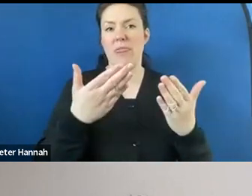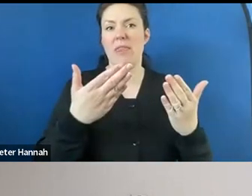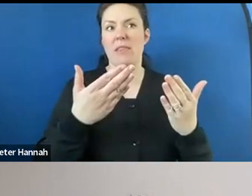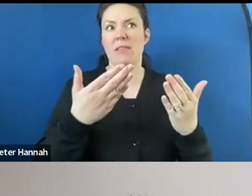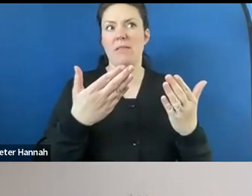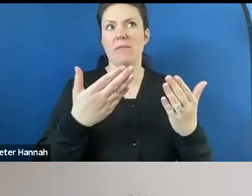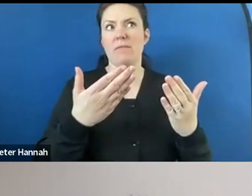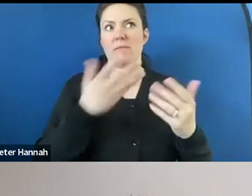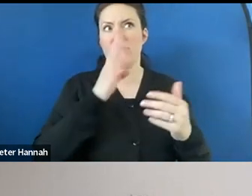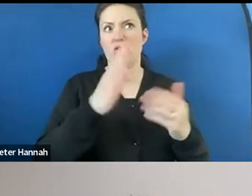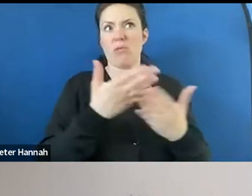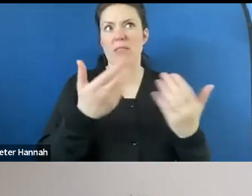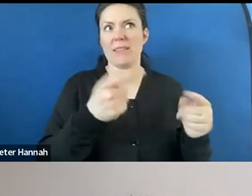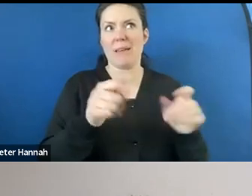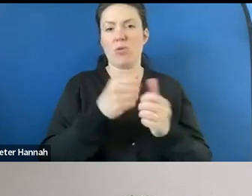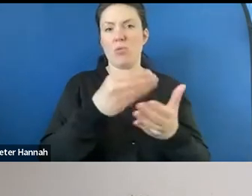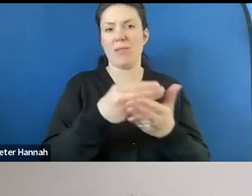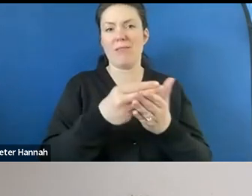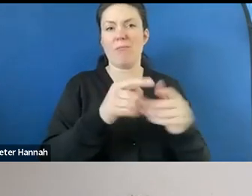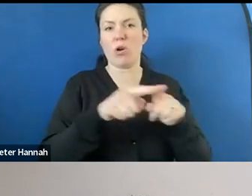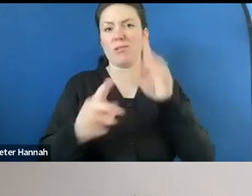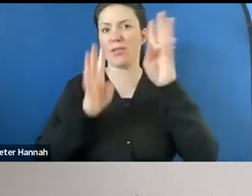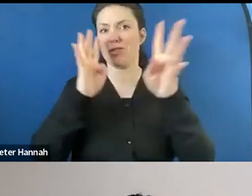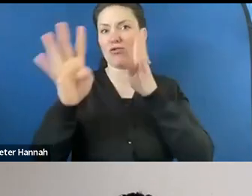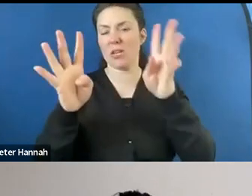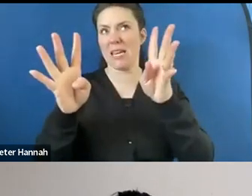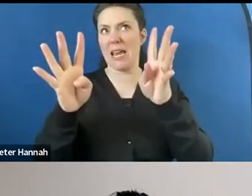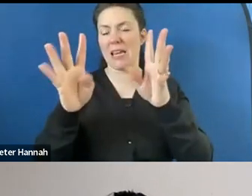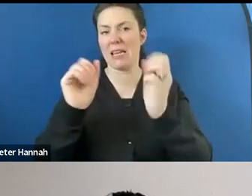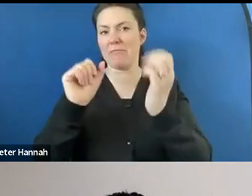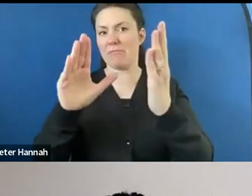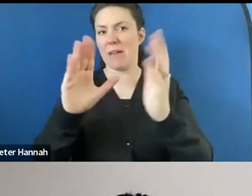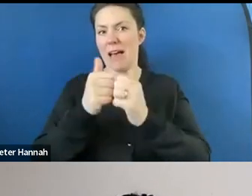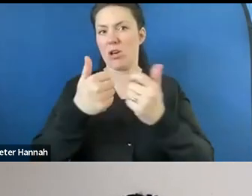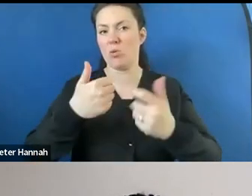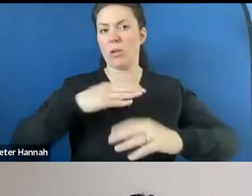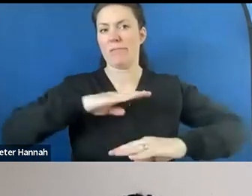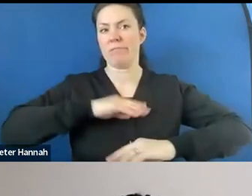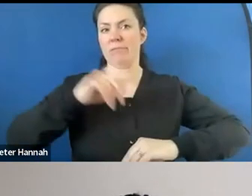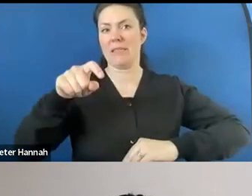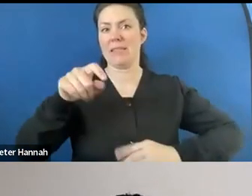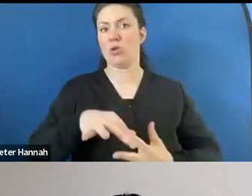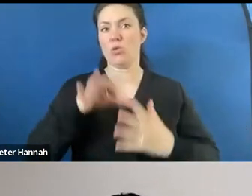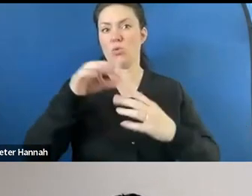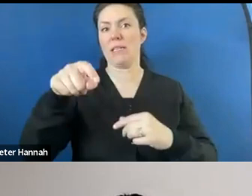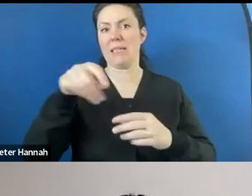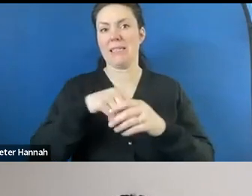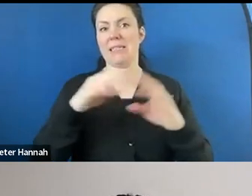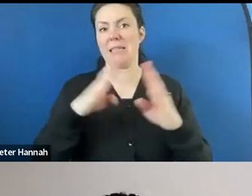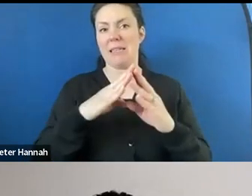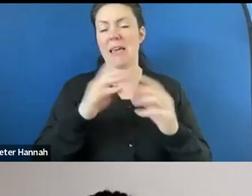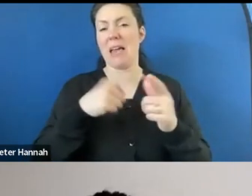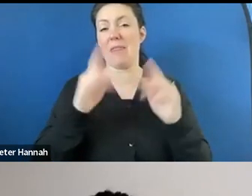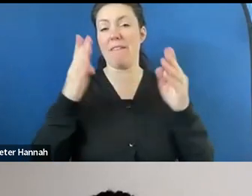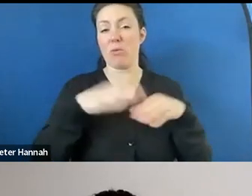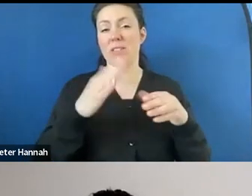thinking, that creative and expansive way about how are we best meeting those unique needs and challenges, within our communities and focusing on some of